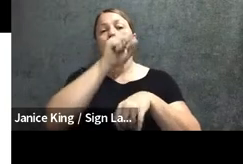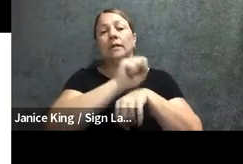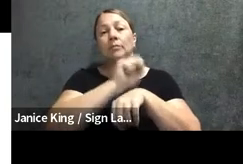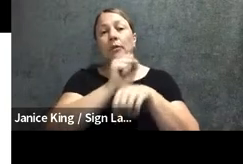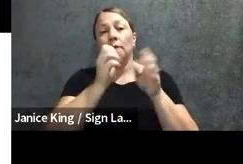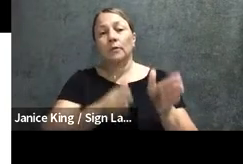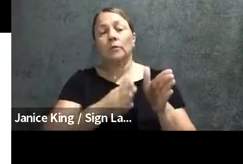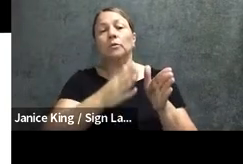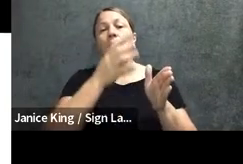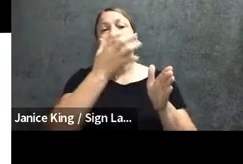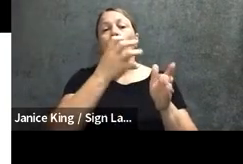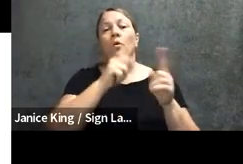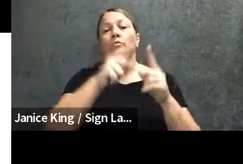ADA.